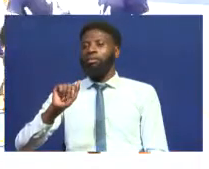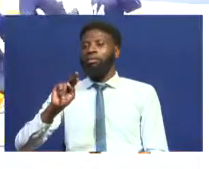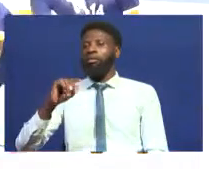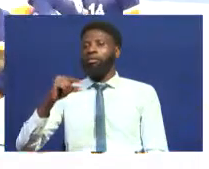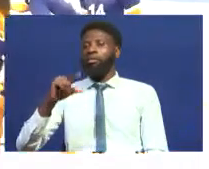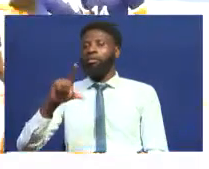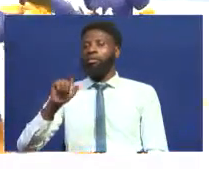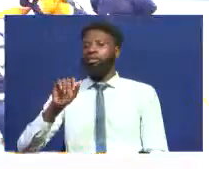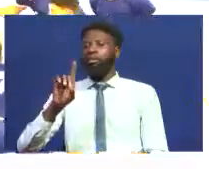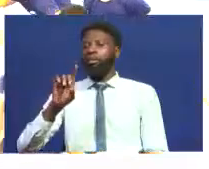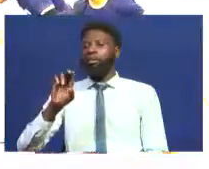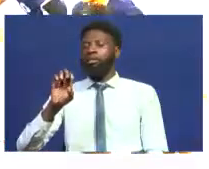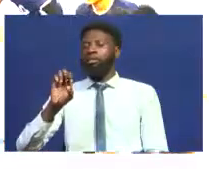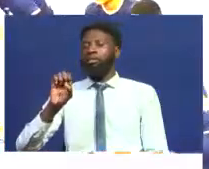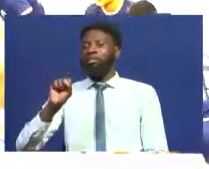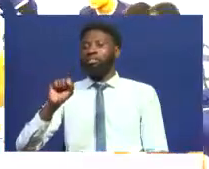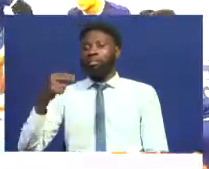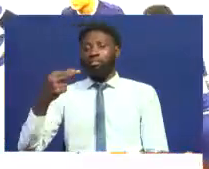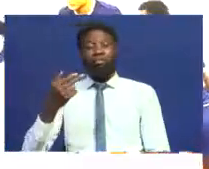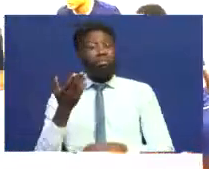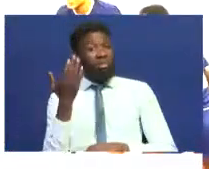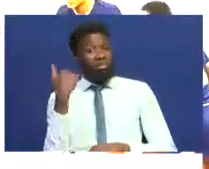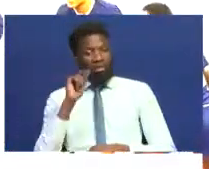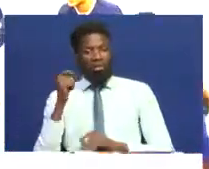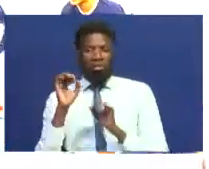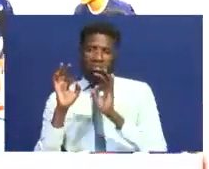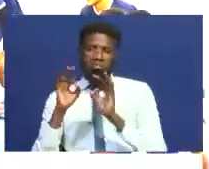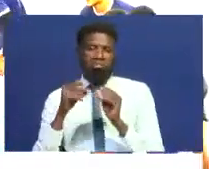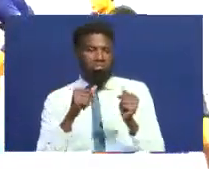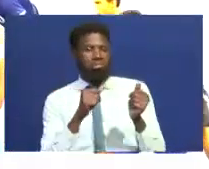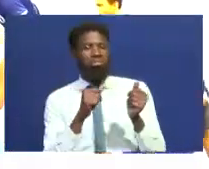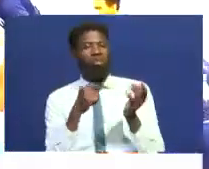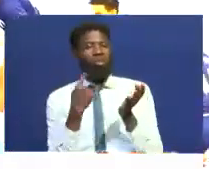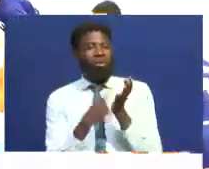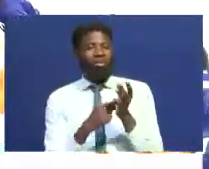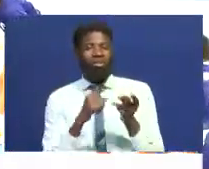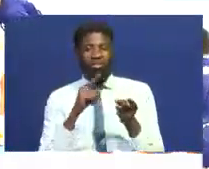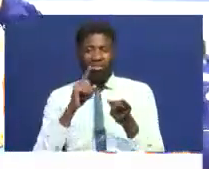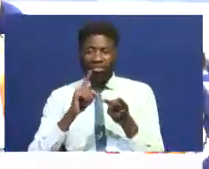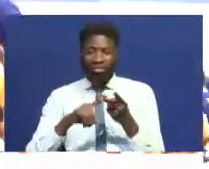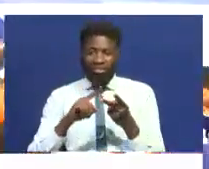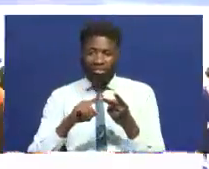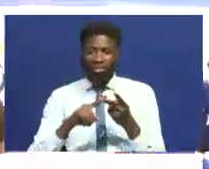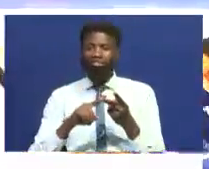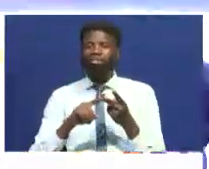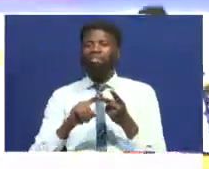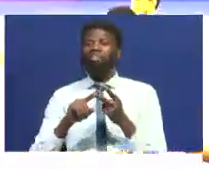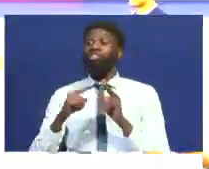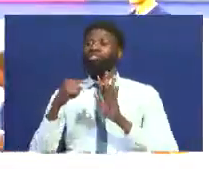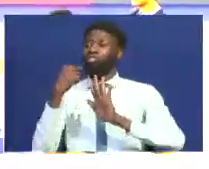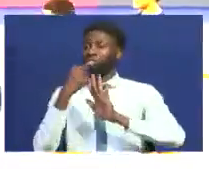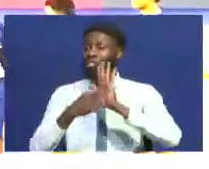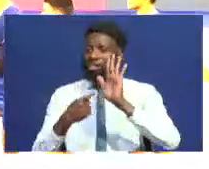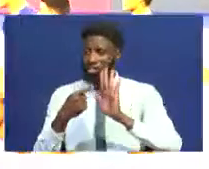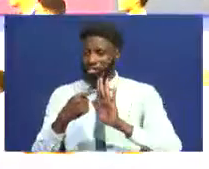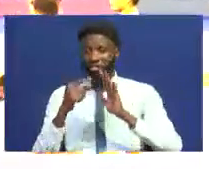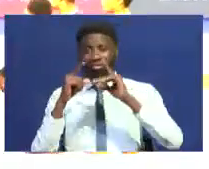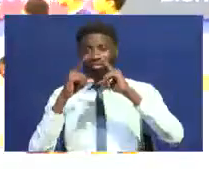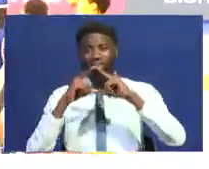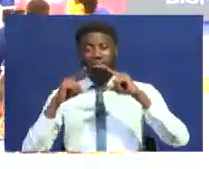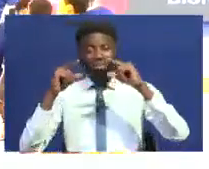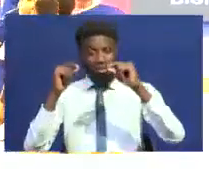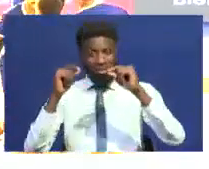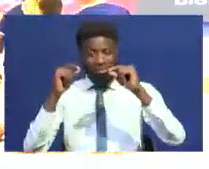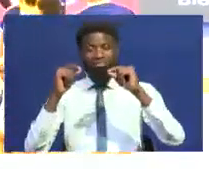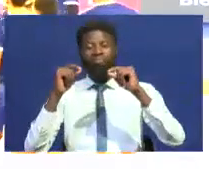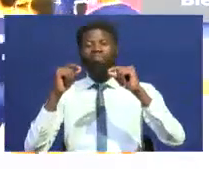the semis, Kenya had a good run, beating neighbors Uganda, Sri Lanka, Iraq, Japan and Thailand. Kenya topped Group B